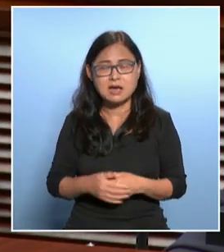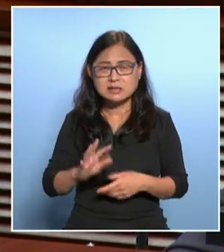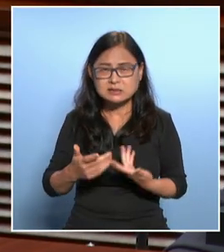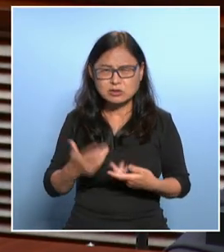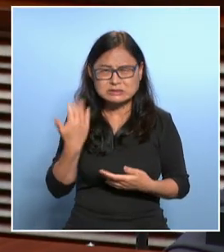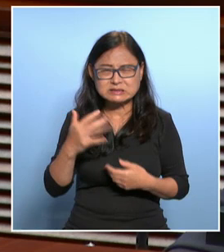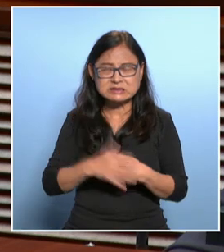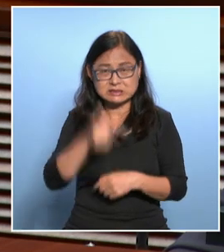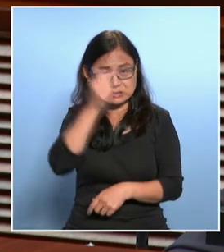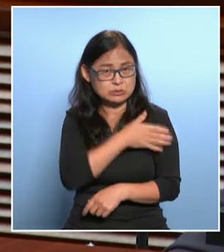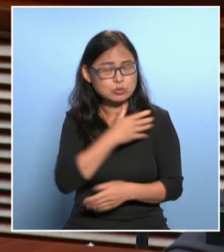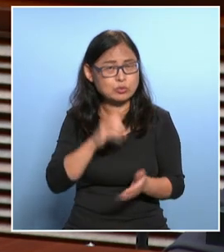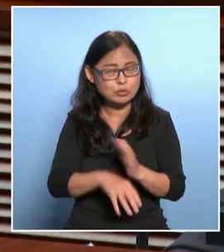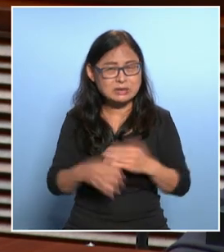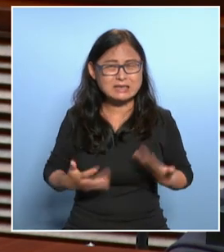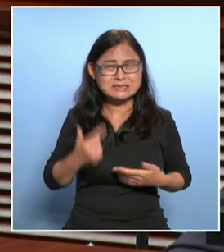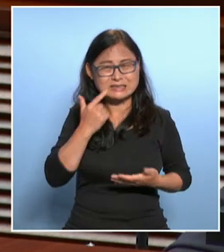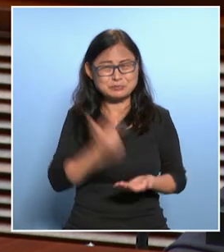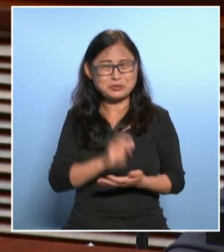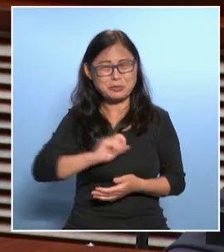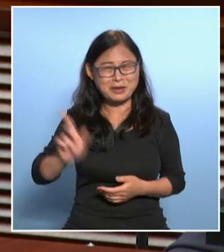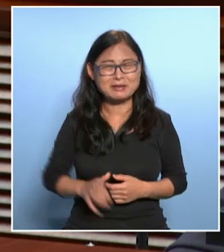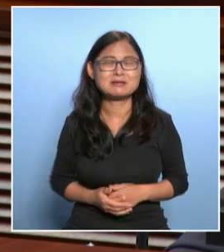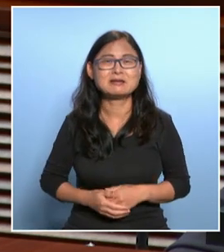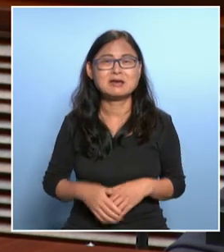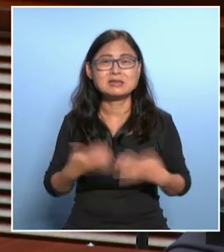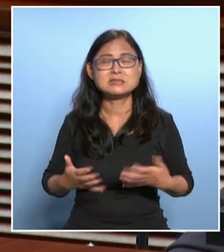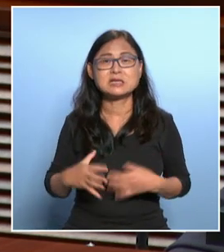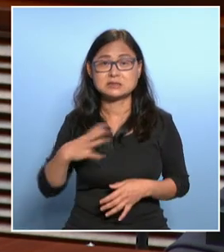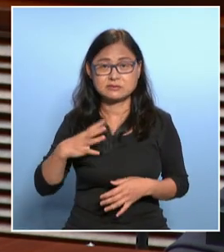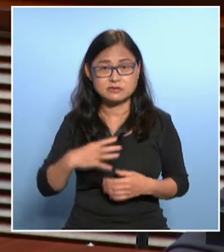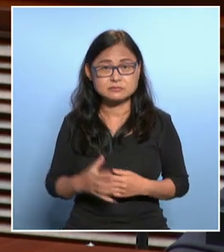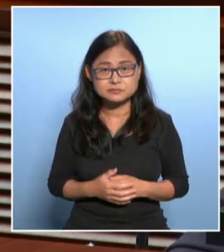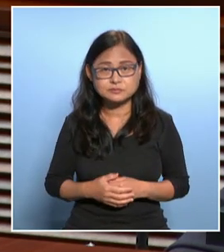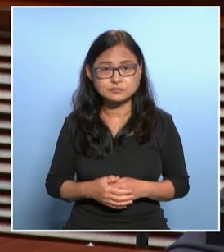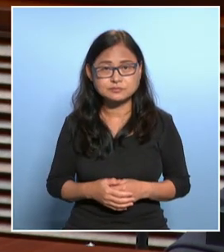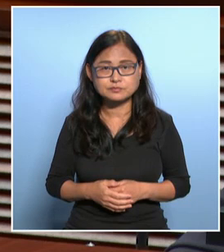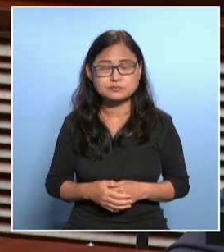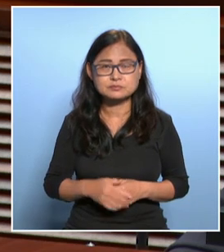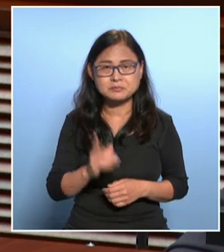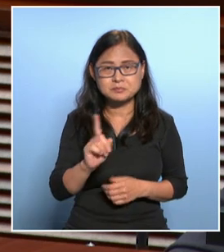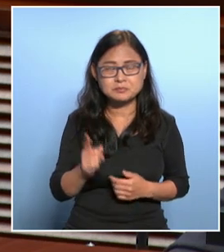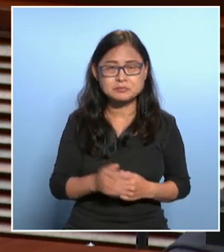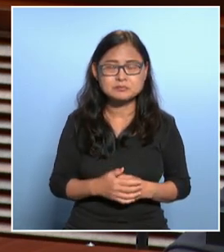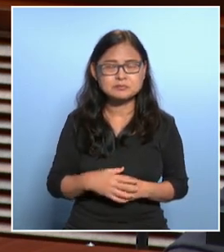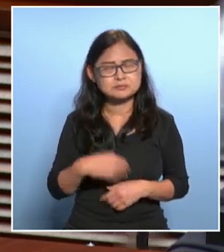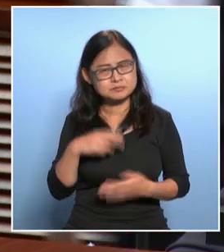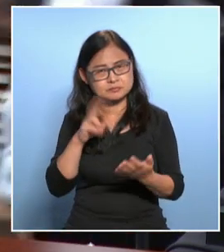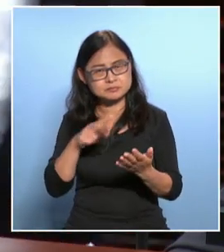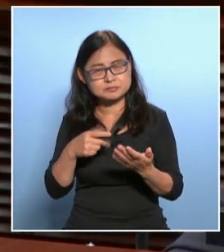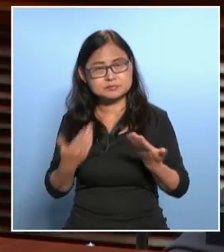narrowing upstream, collaborating downstream, and diverting midstream, well, it was proposed back in 2019.